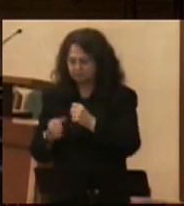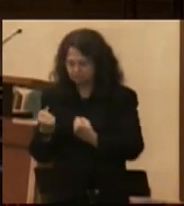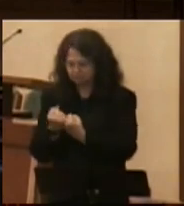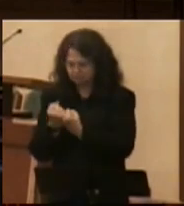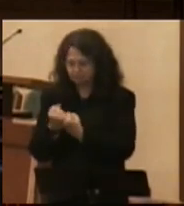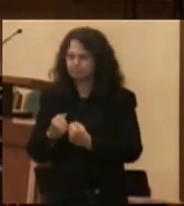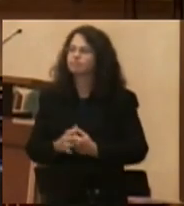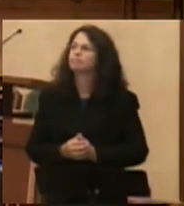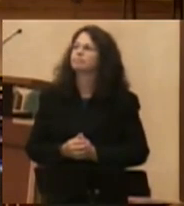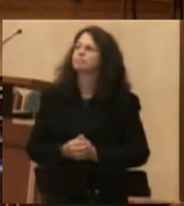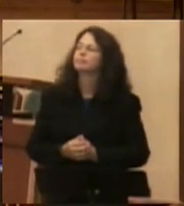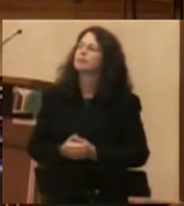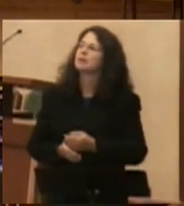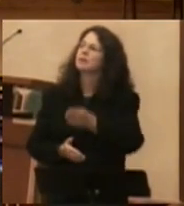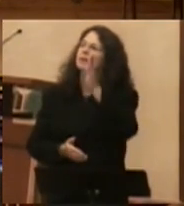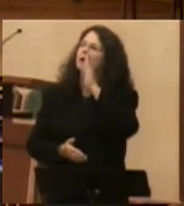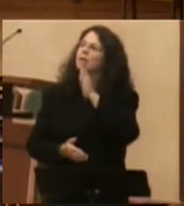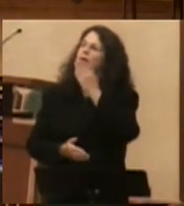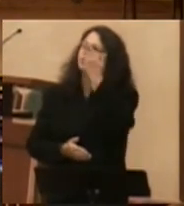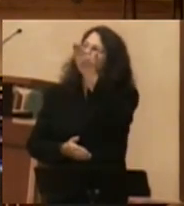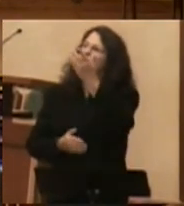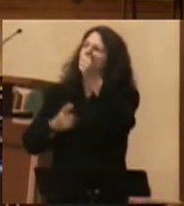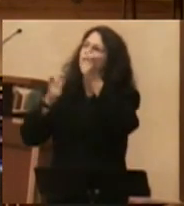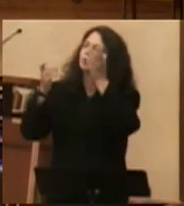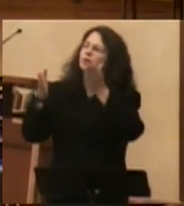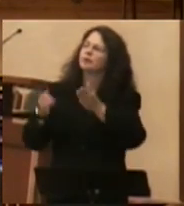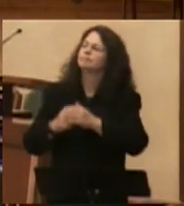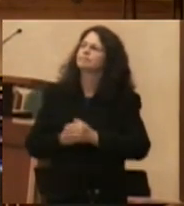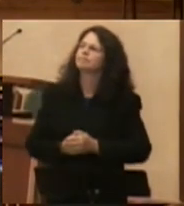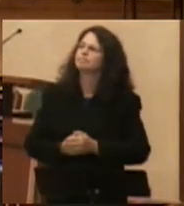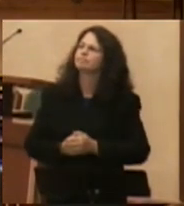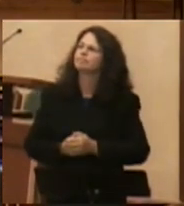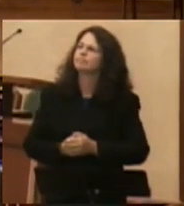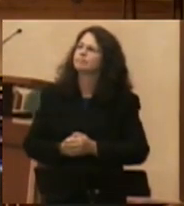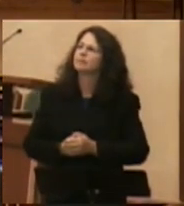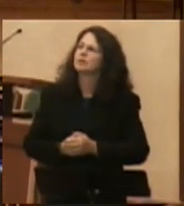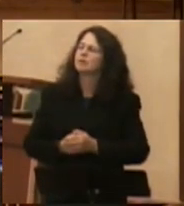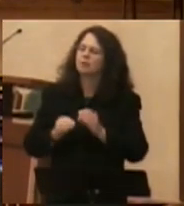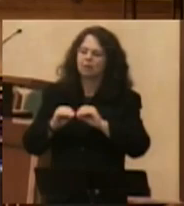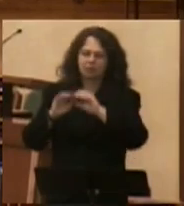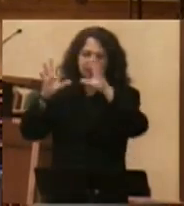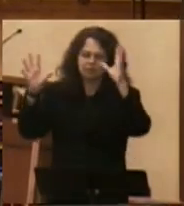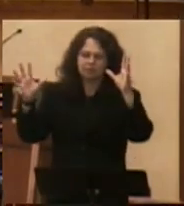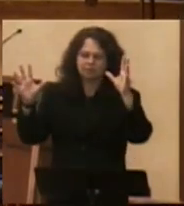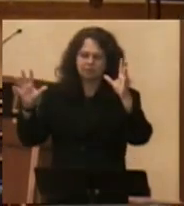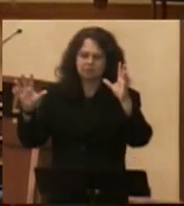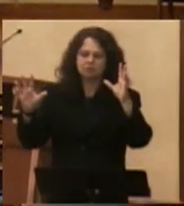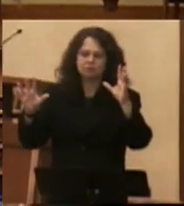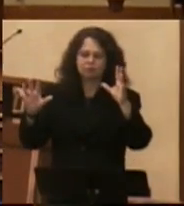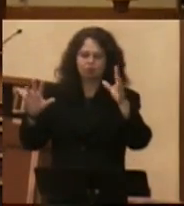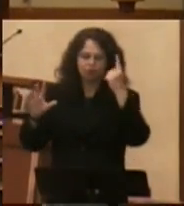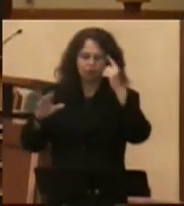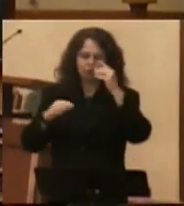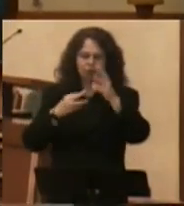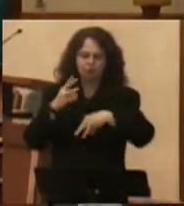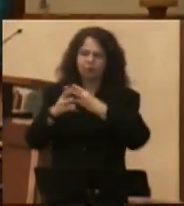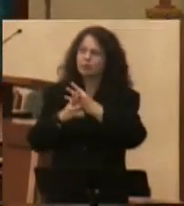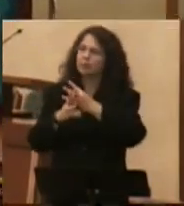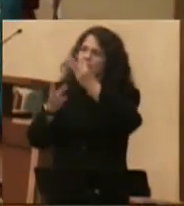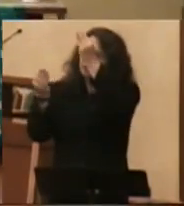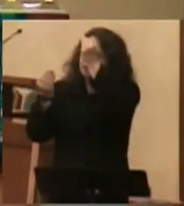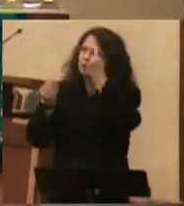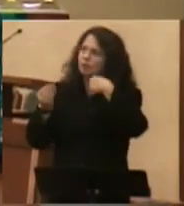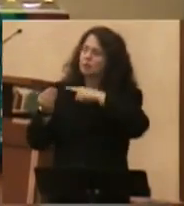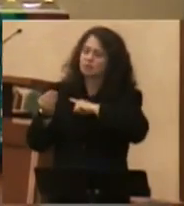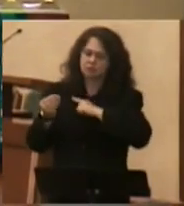O God, our ruler, continue to send out your church on earth to be light and salt to the world. Keep giving us the heart to